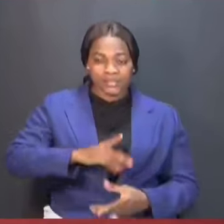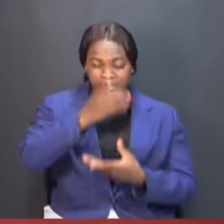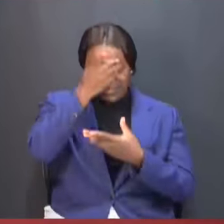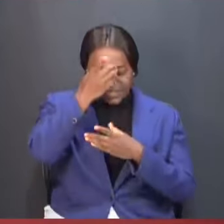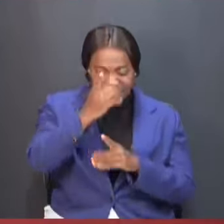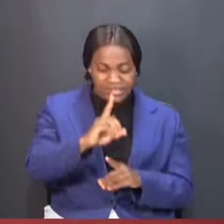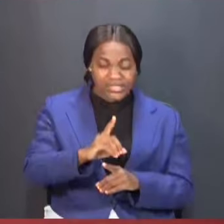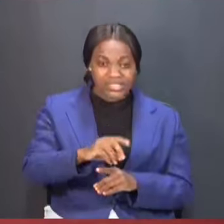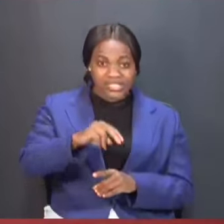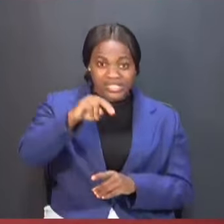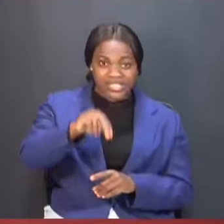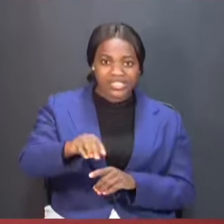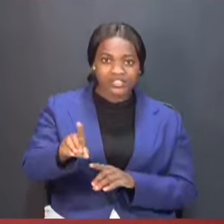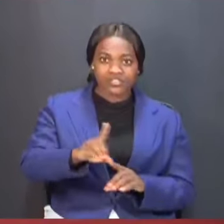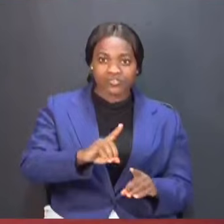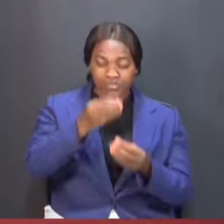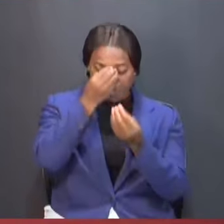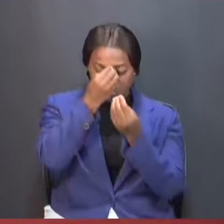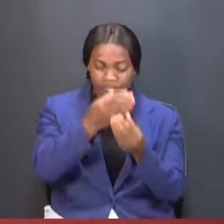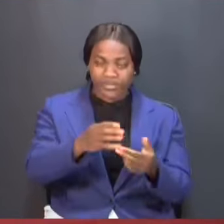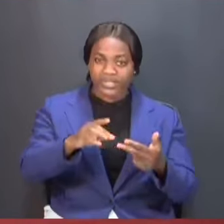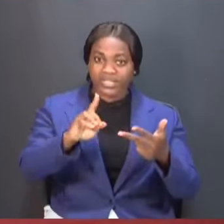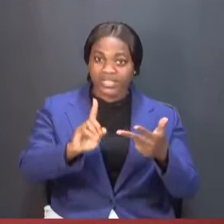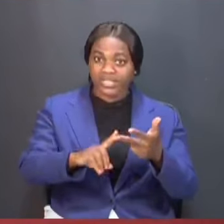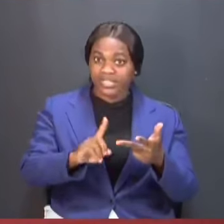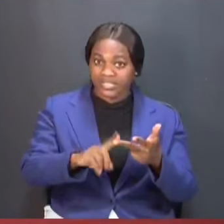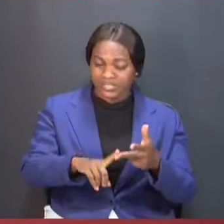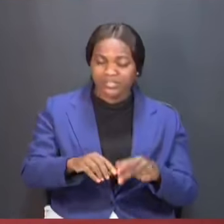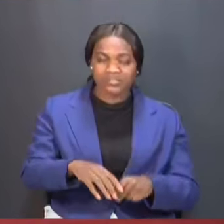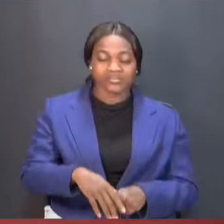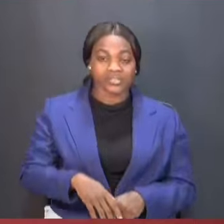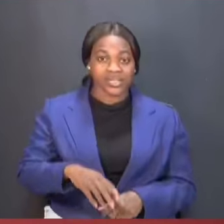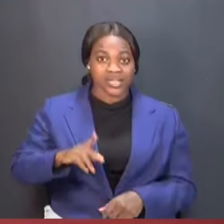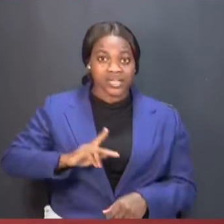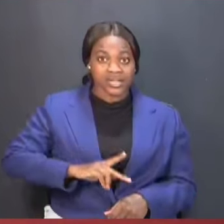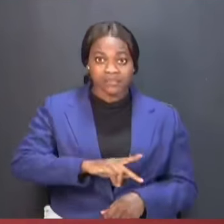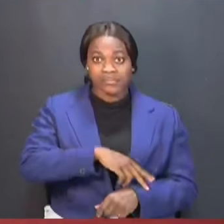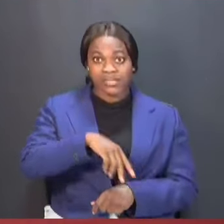3, the scope of Parliament's contempt jurisdiction.